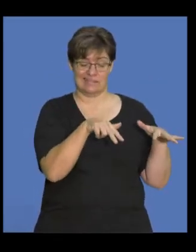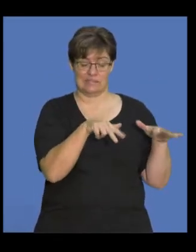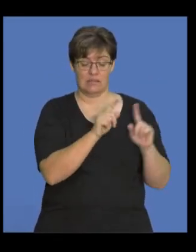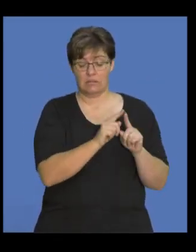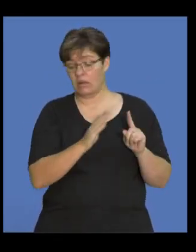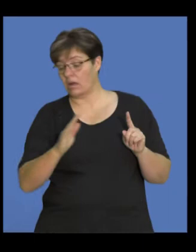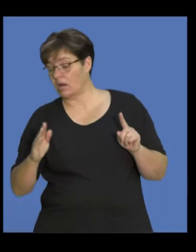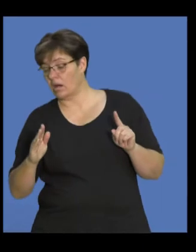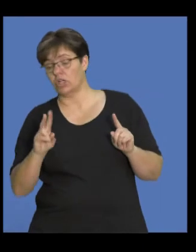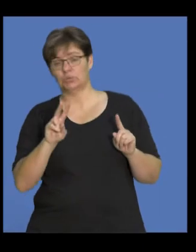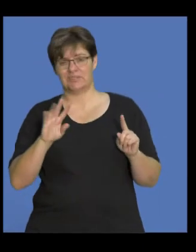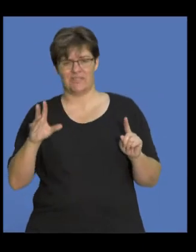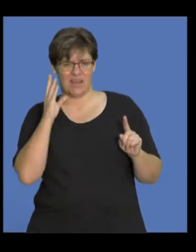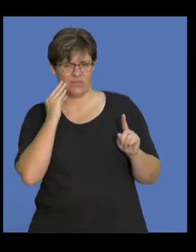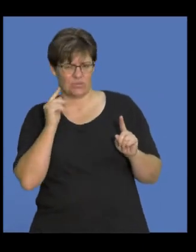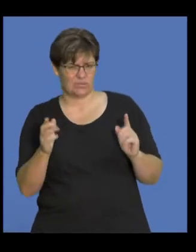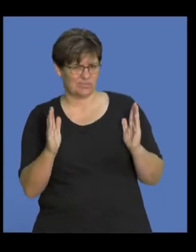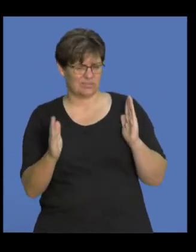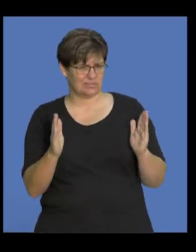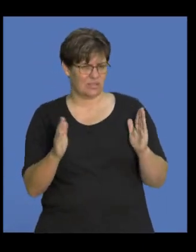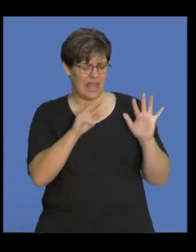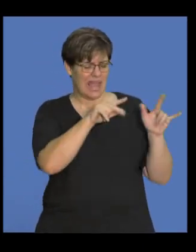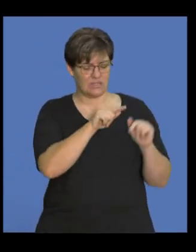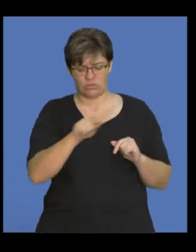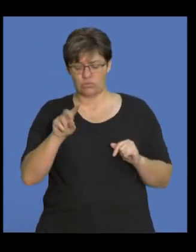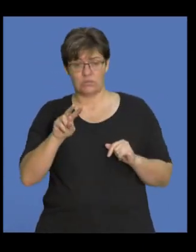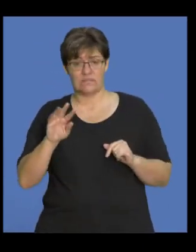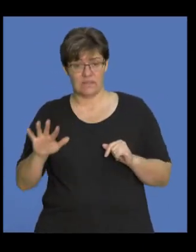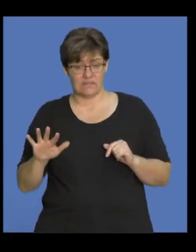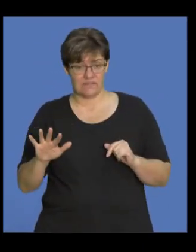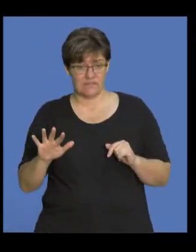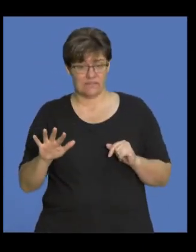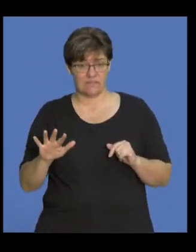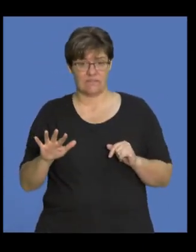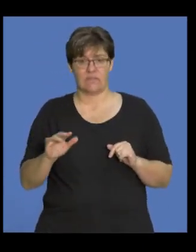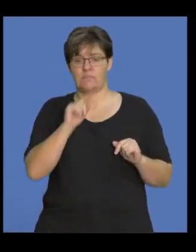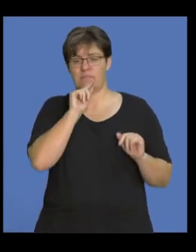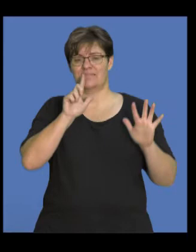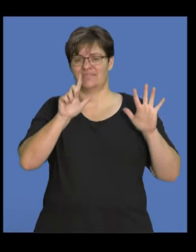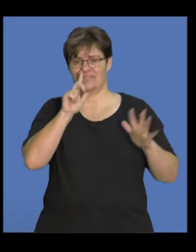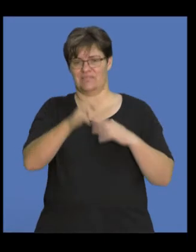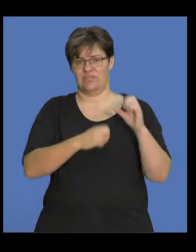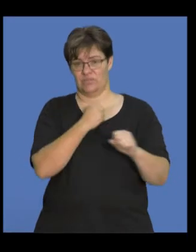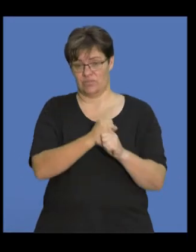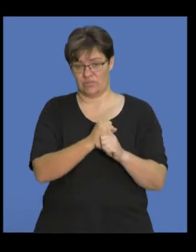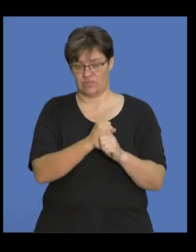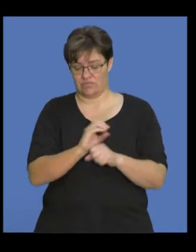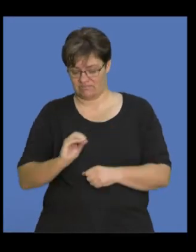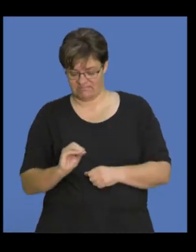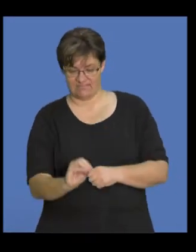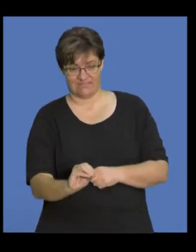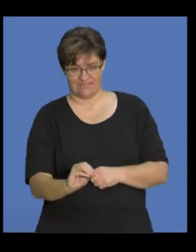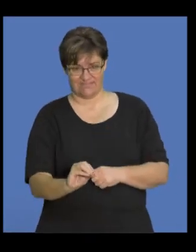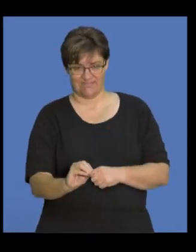now and going into 25. So from 18 to 25, remember, that's going to be 7 years. So